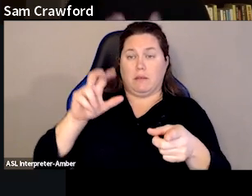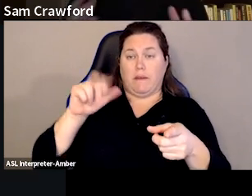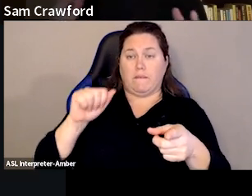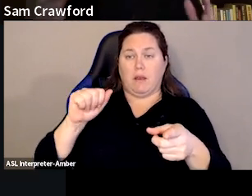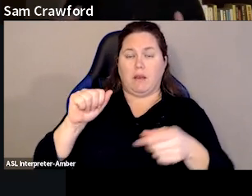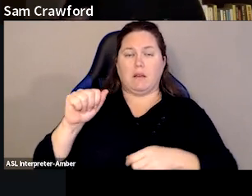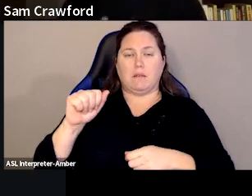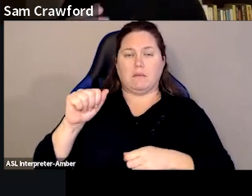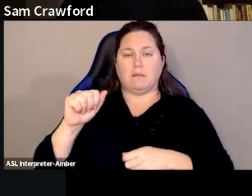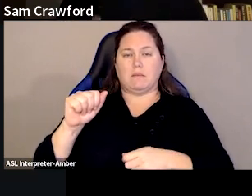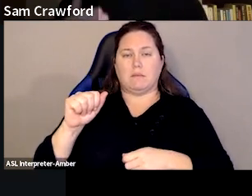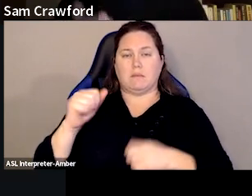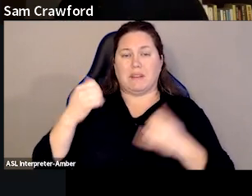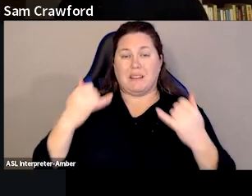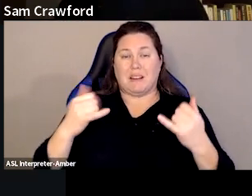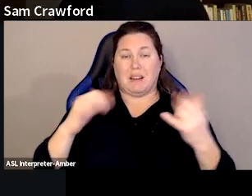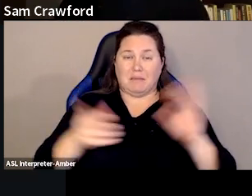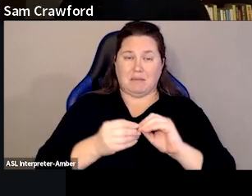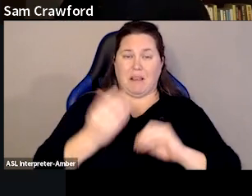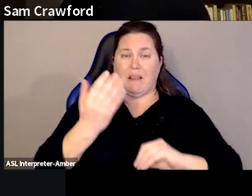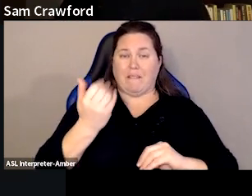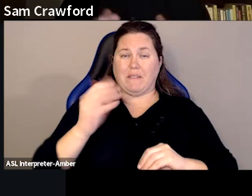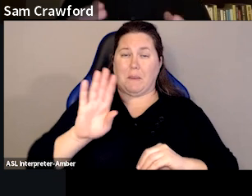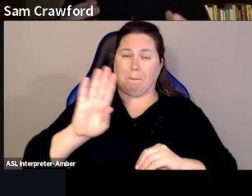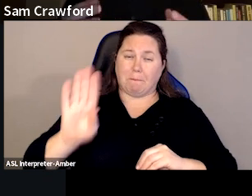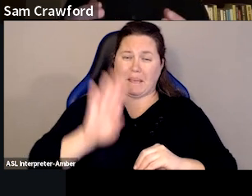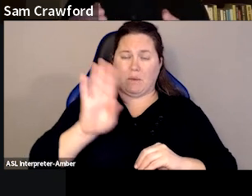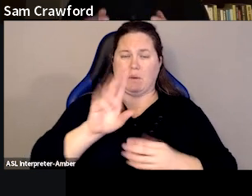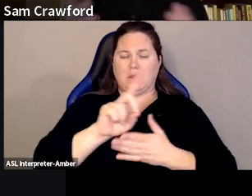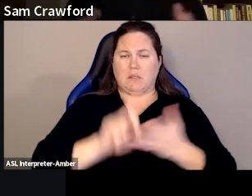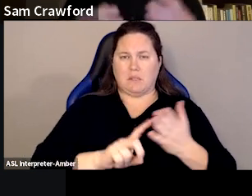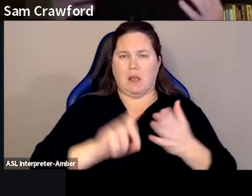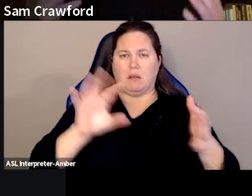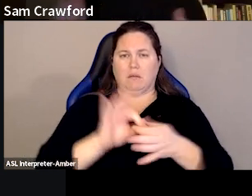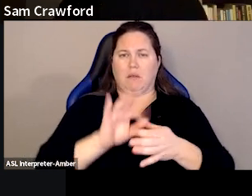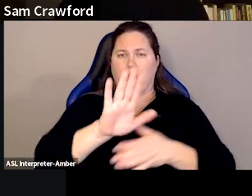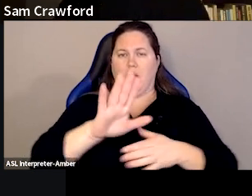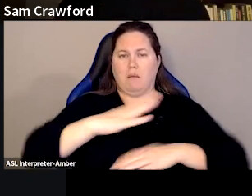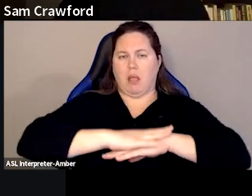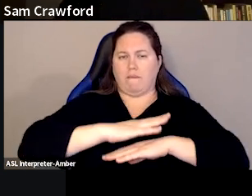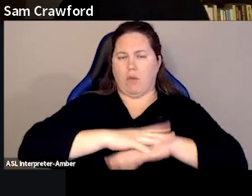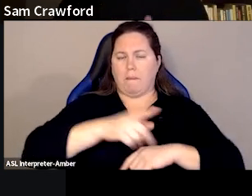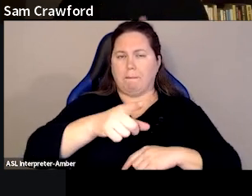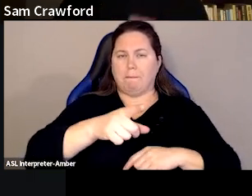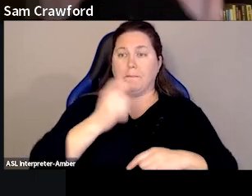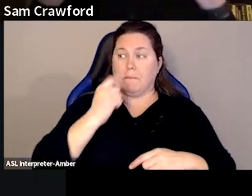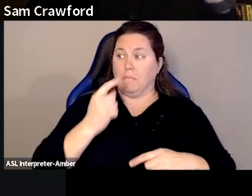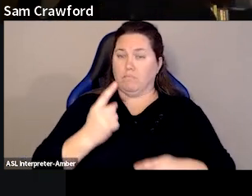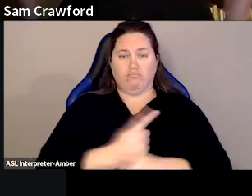Canva, they've now had 15 billion designs on their platform. And as a platform, it's allowed normal people